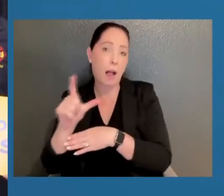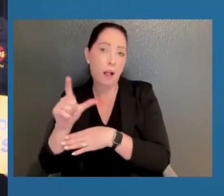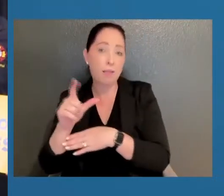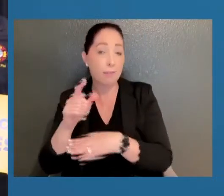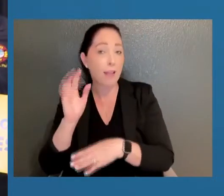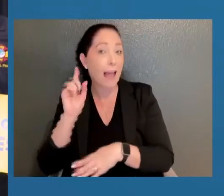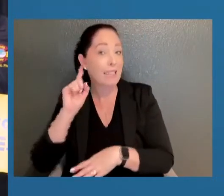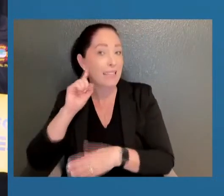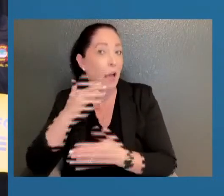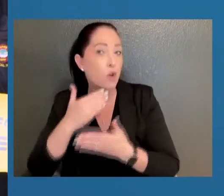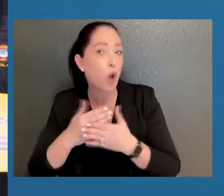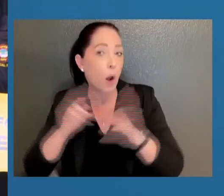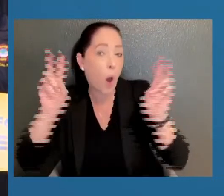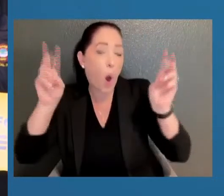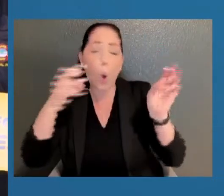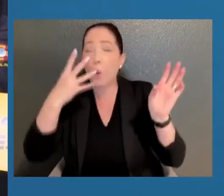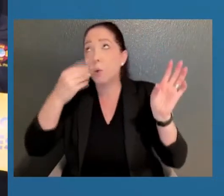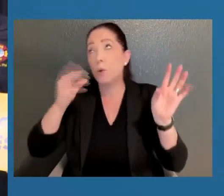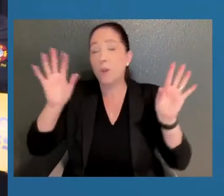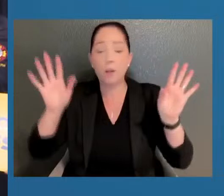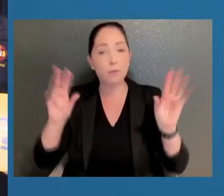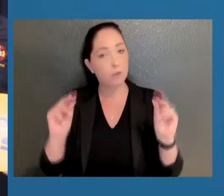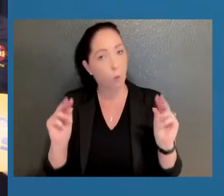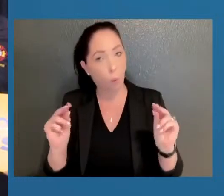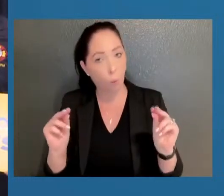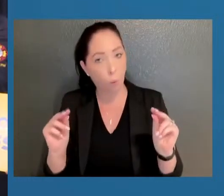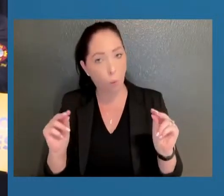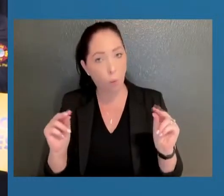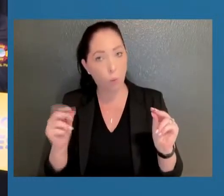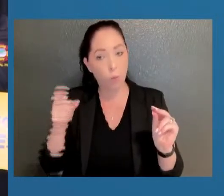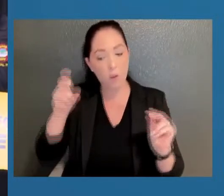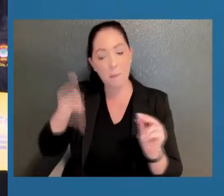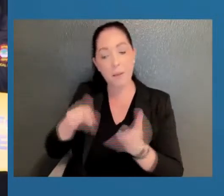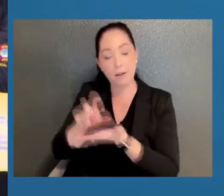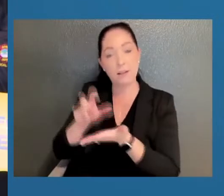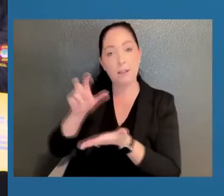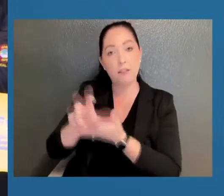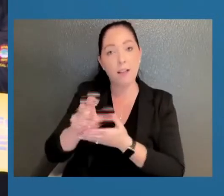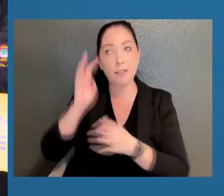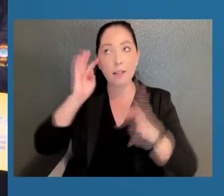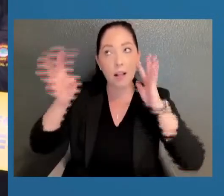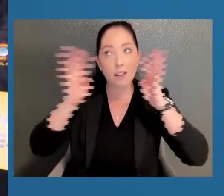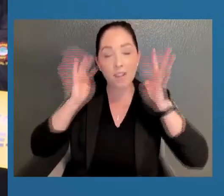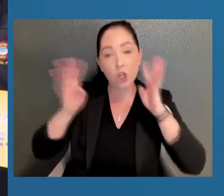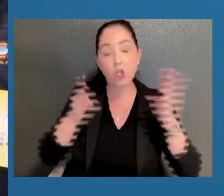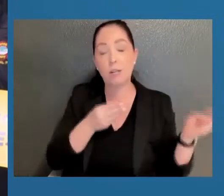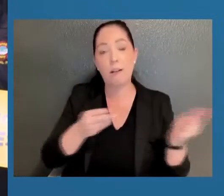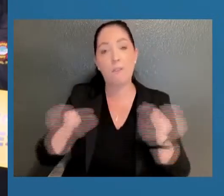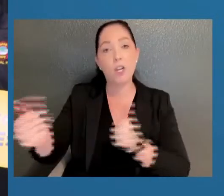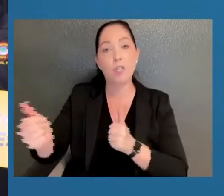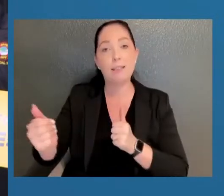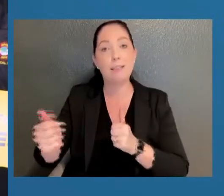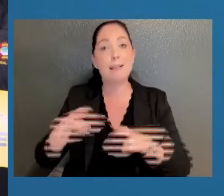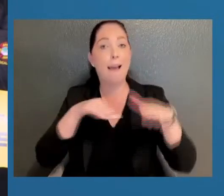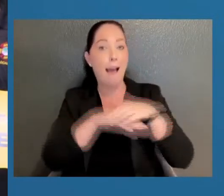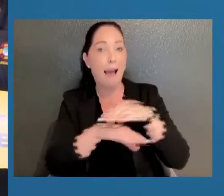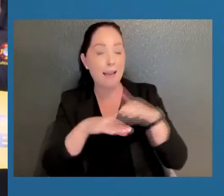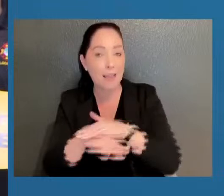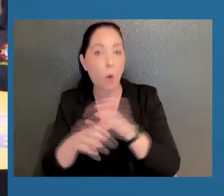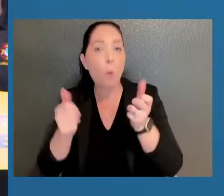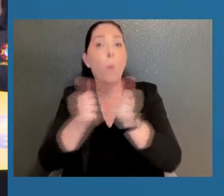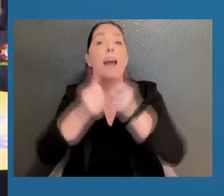So we can and must invest in innovation, efficiency, and access without gutting